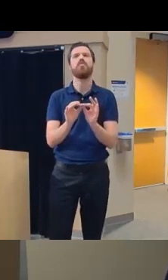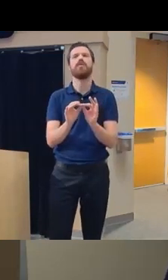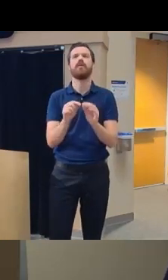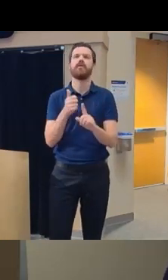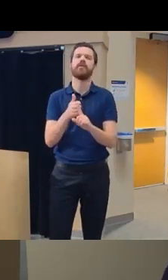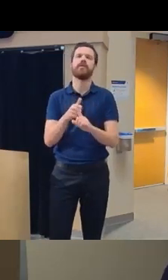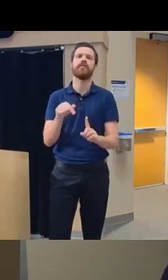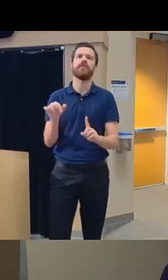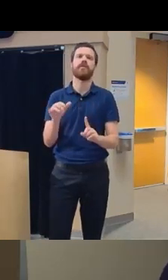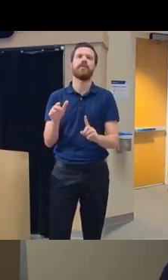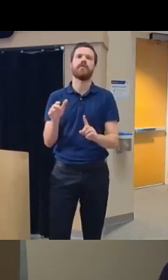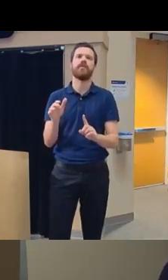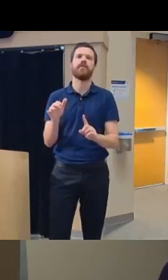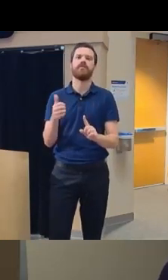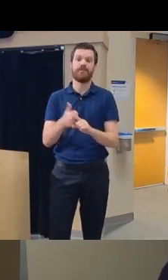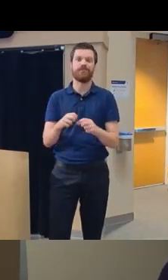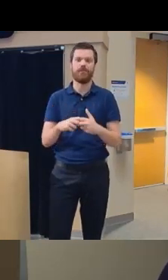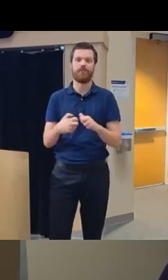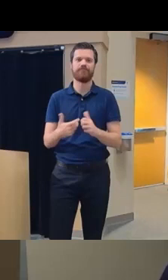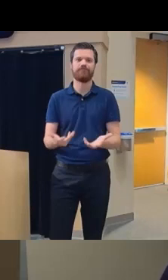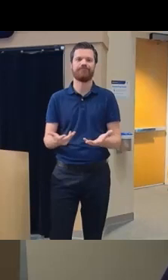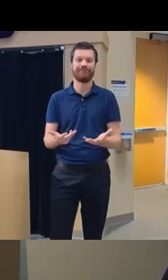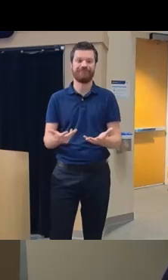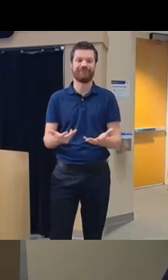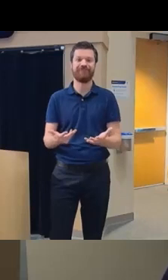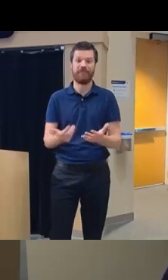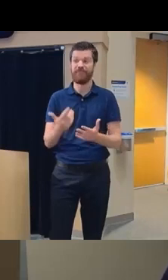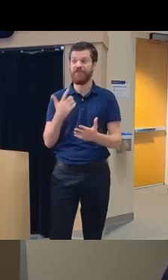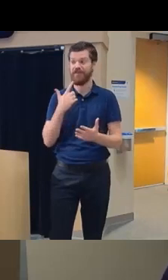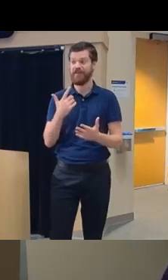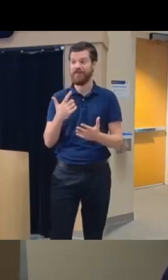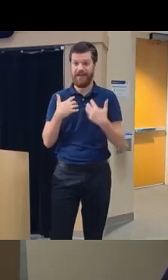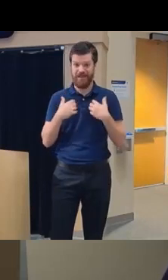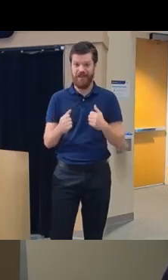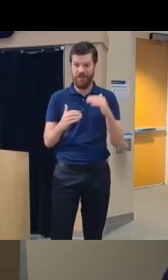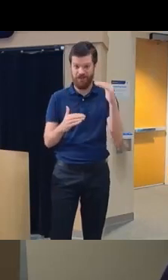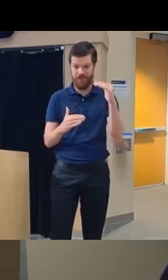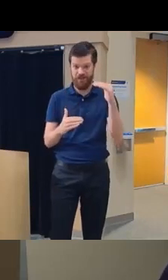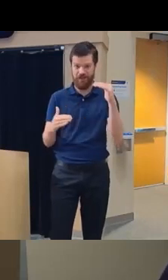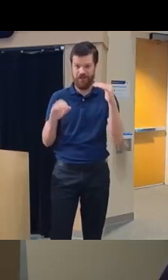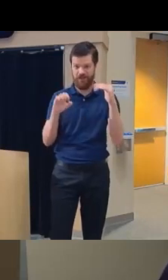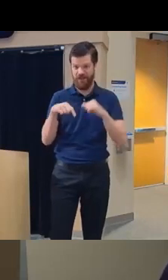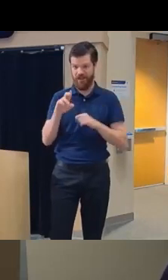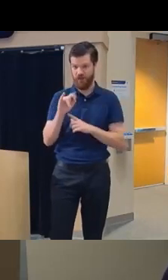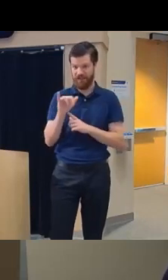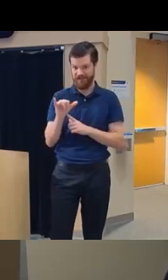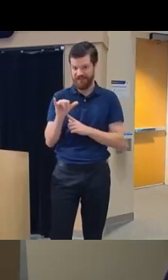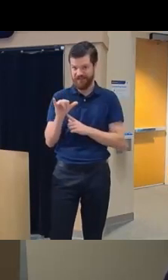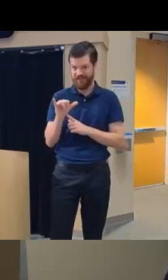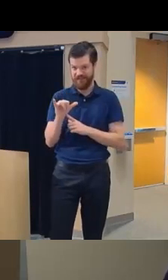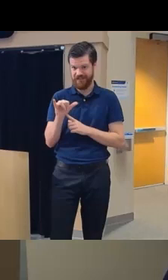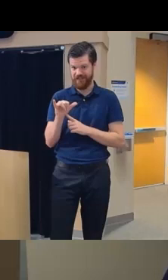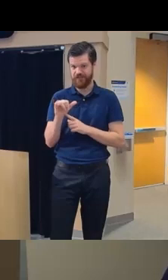like a problem because, you know, this is health equity and it's